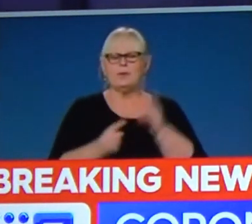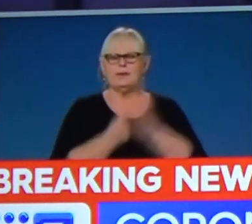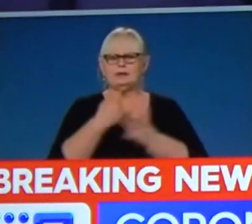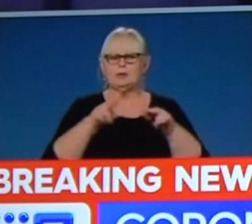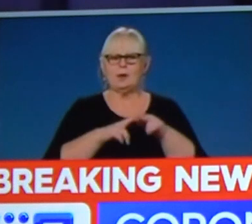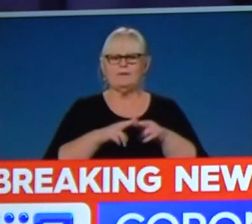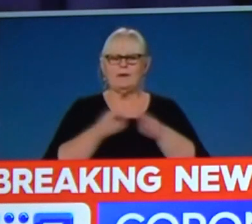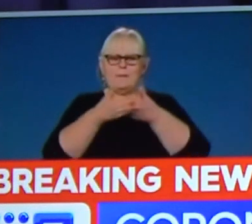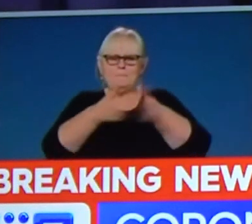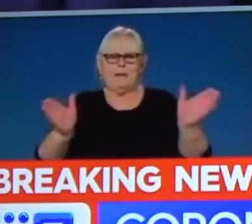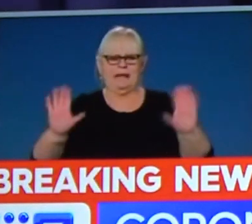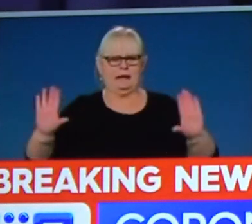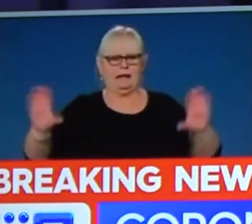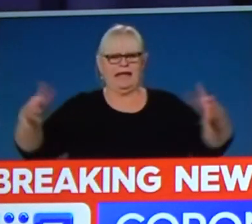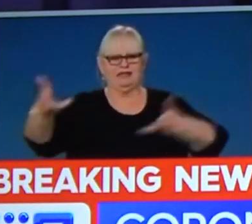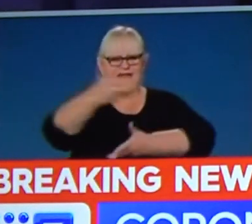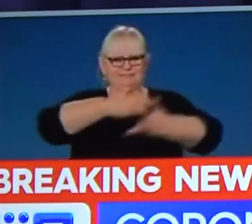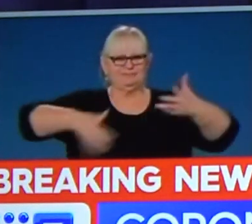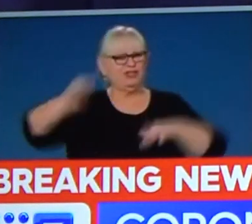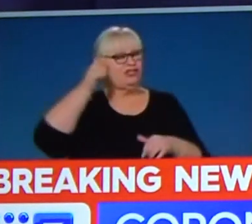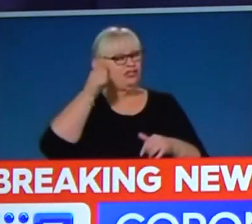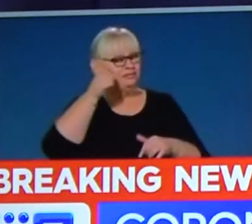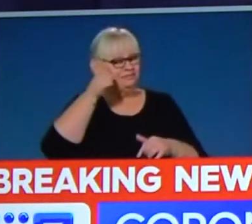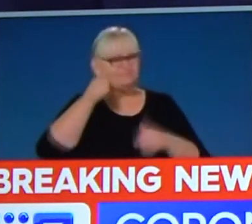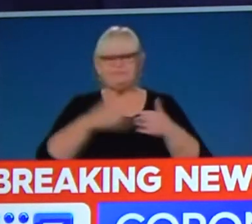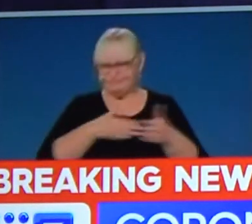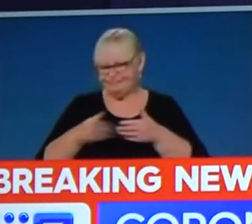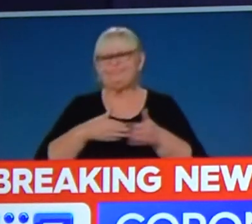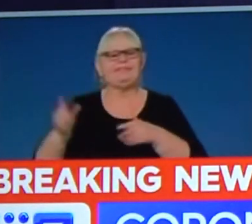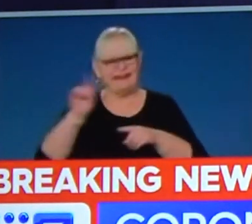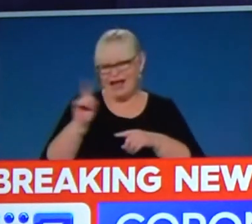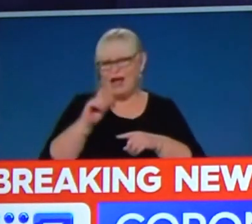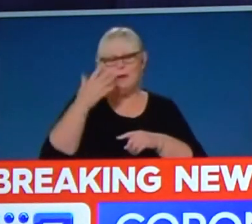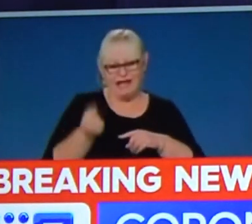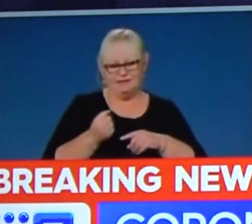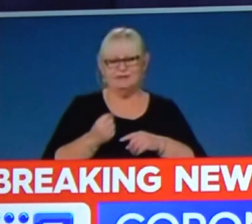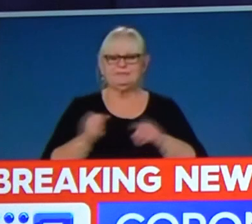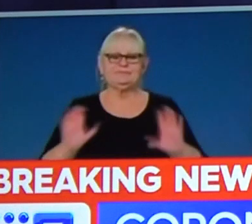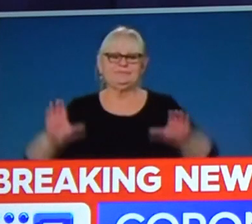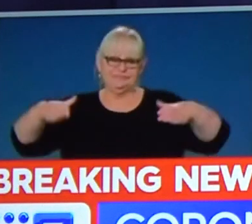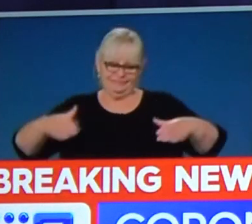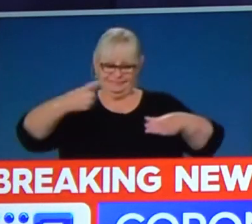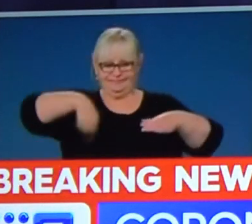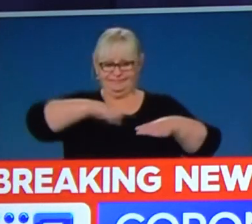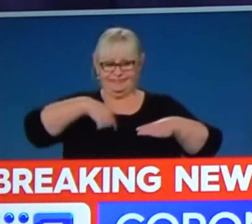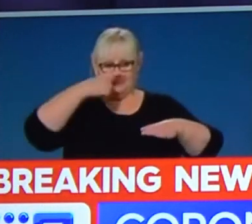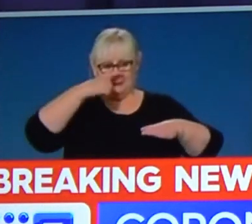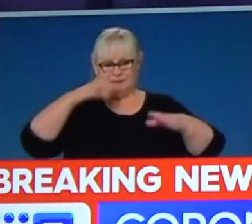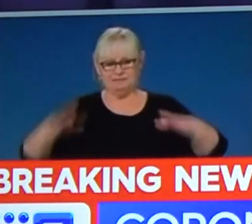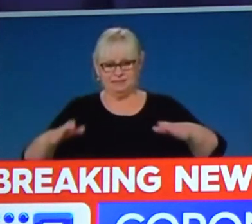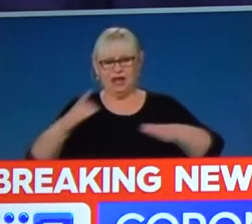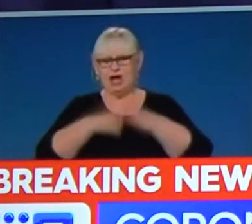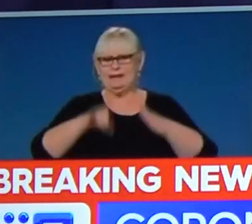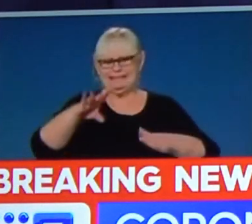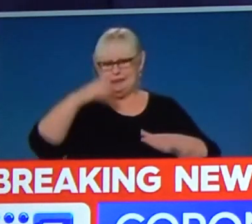issue of public gatherings. Now, you'd be aware of the arrangements that are already in place, that gatherings are currently restricted